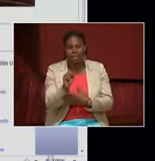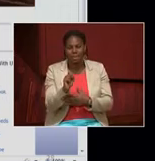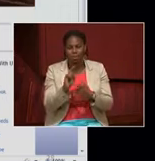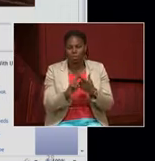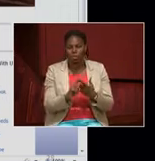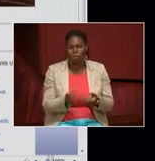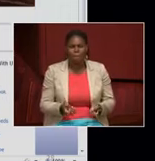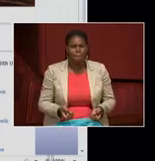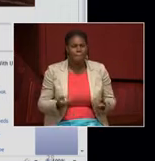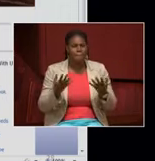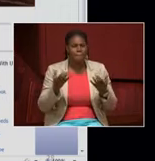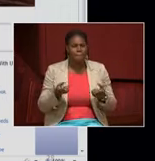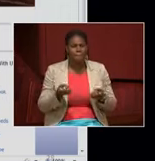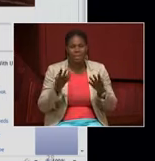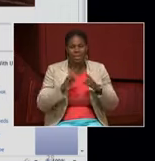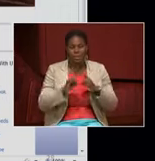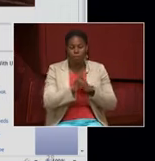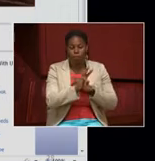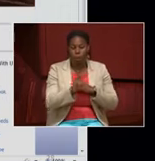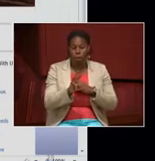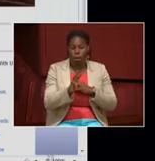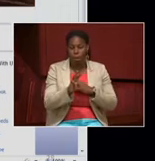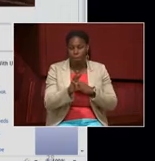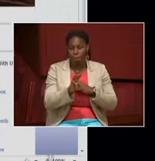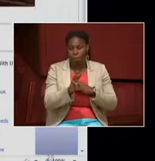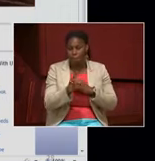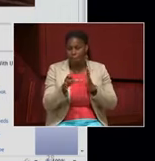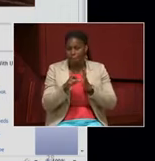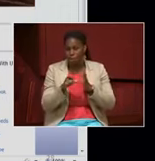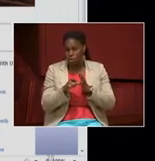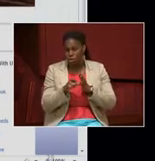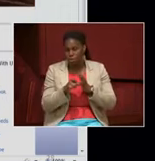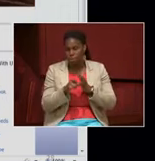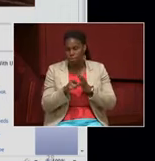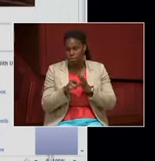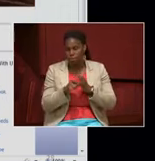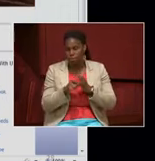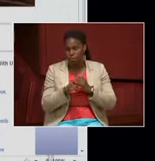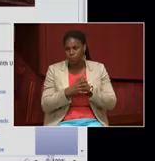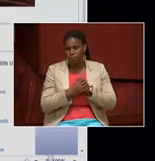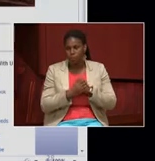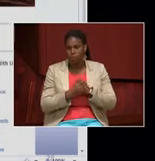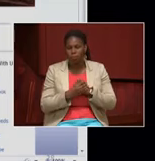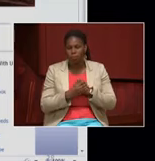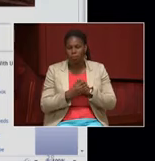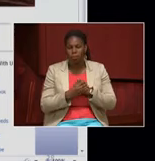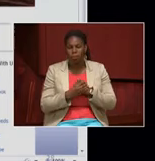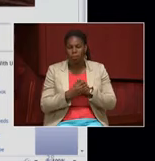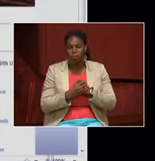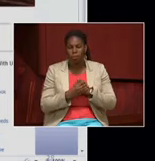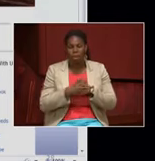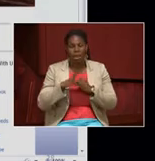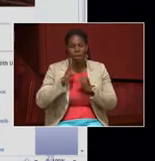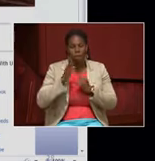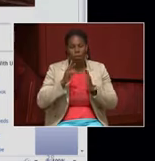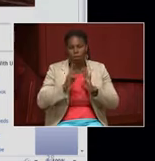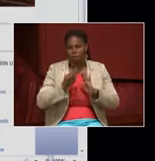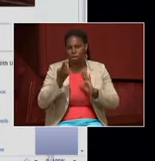number of web pages on here that will be duplicated